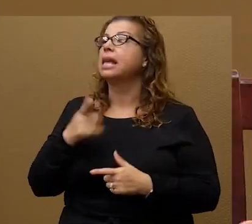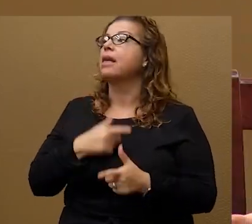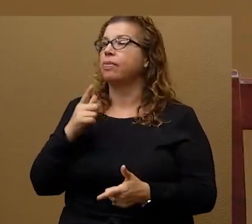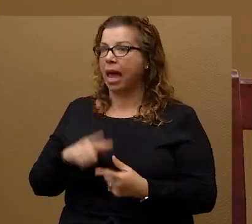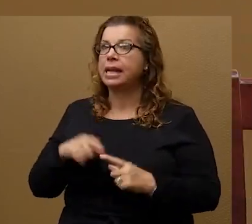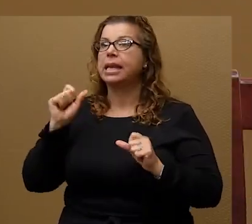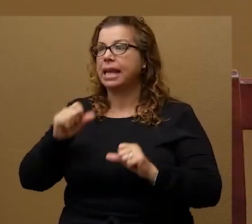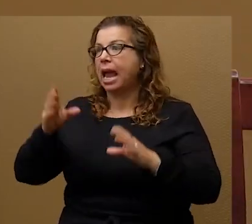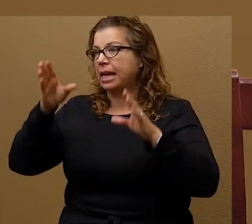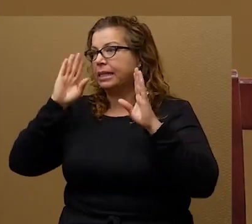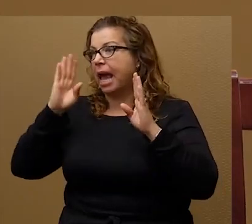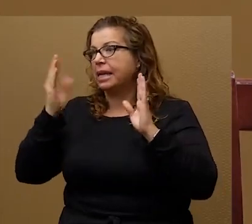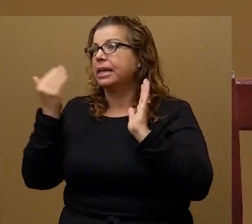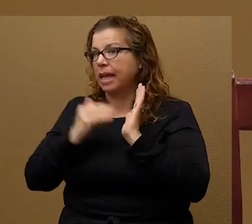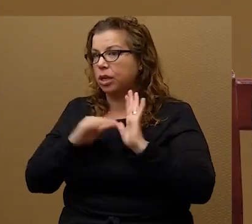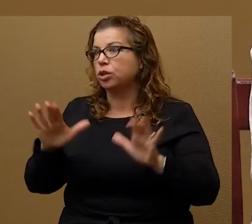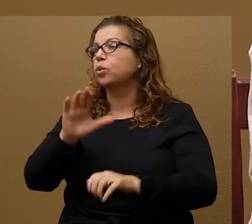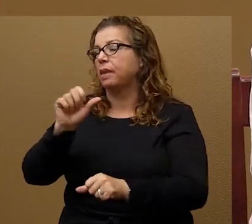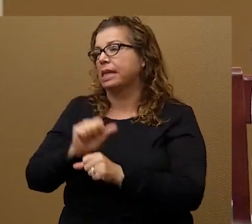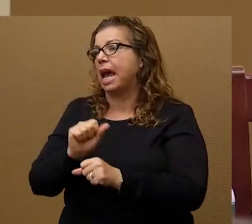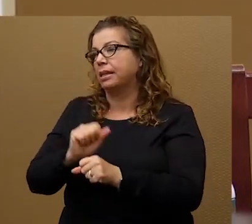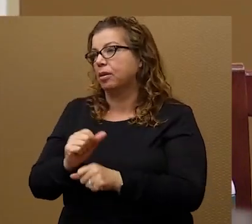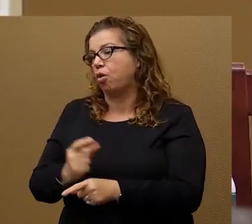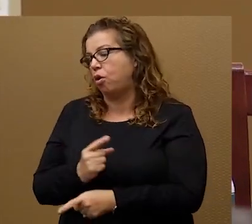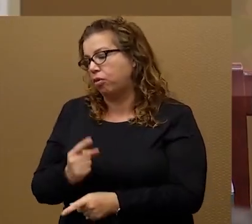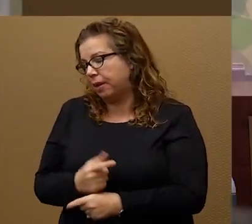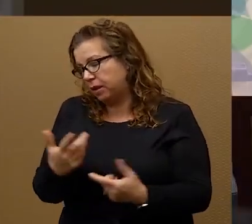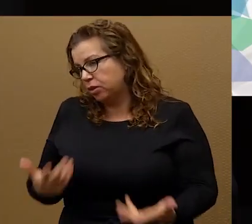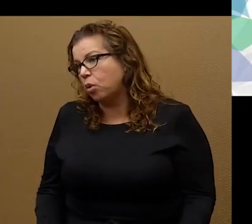So just think about that with your own kids.